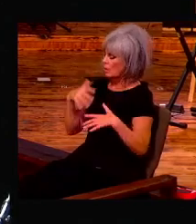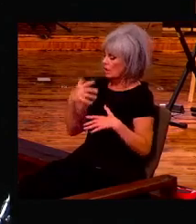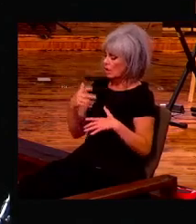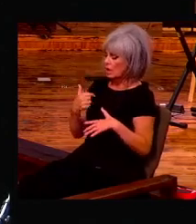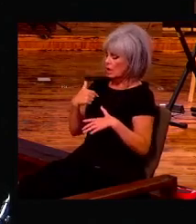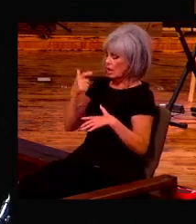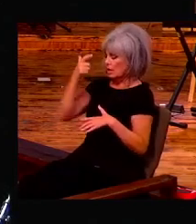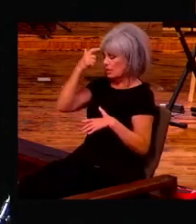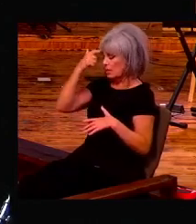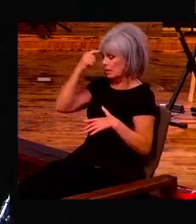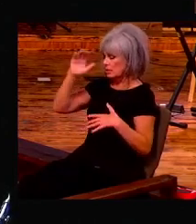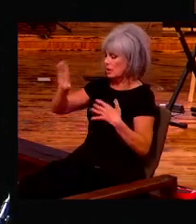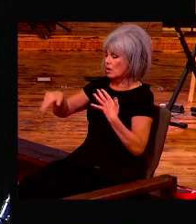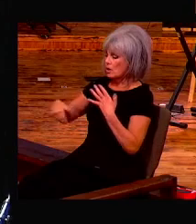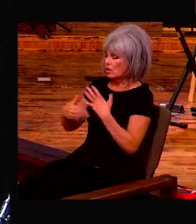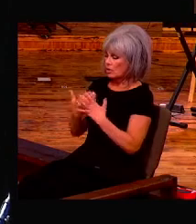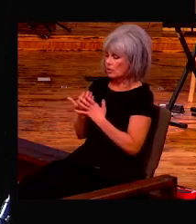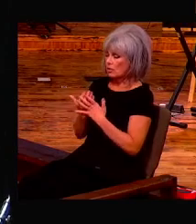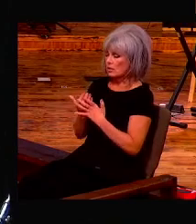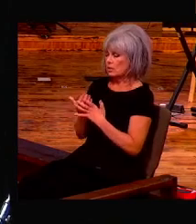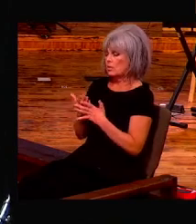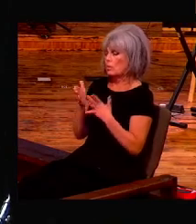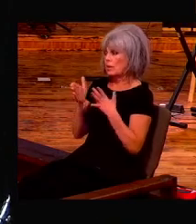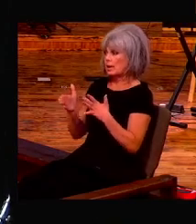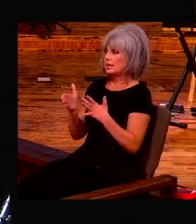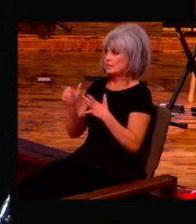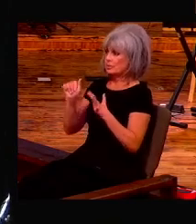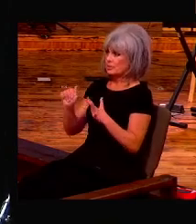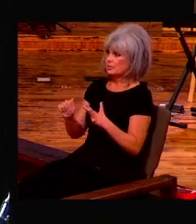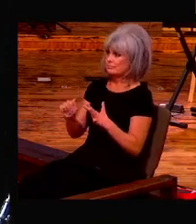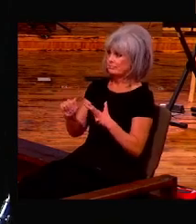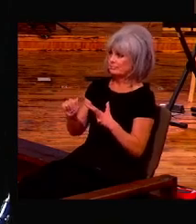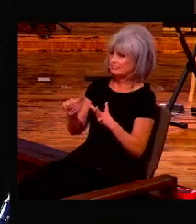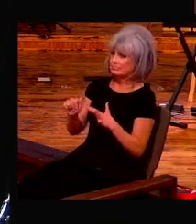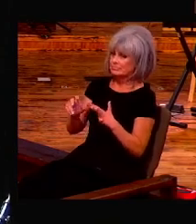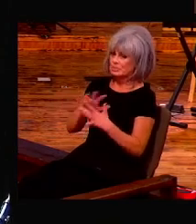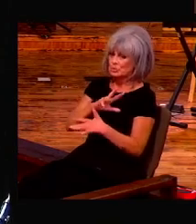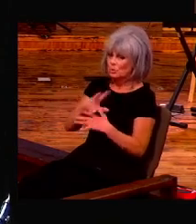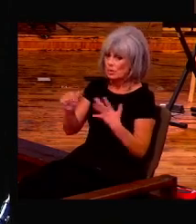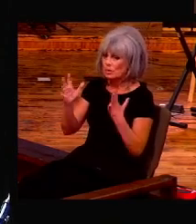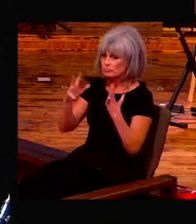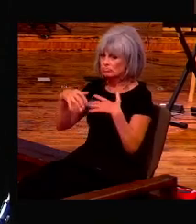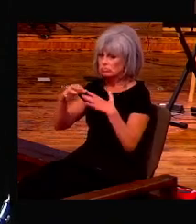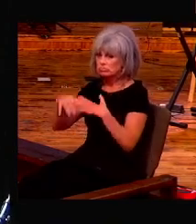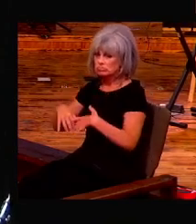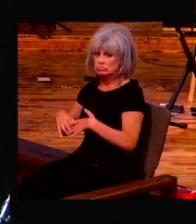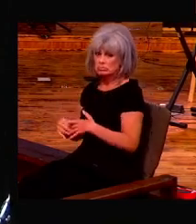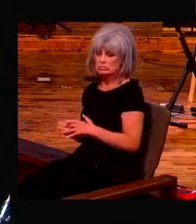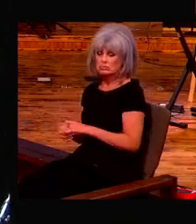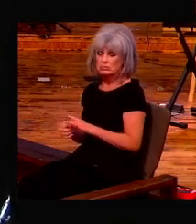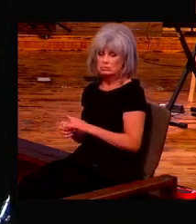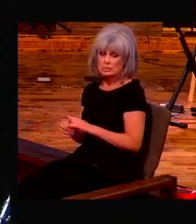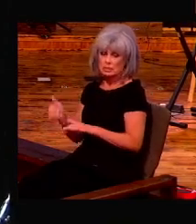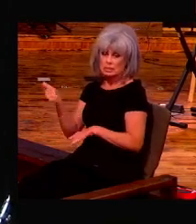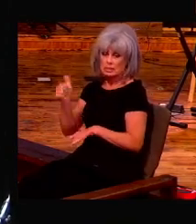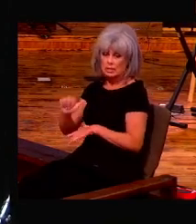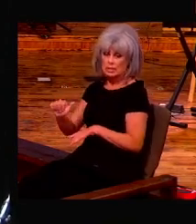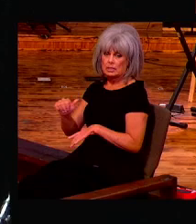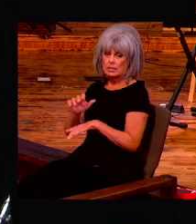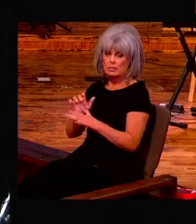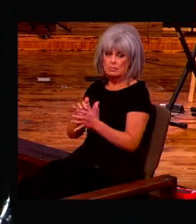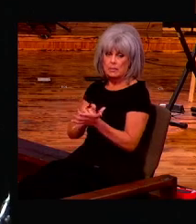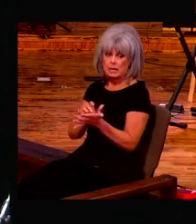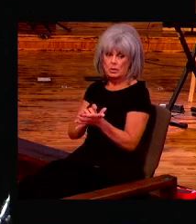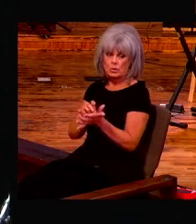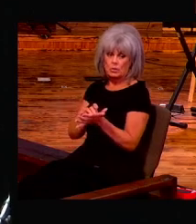about all the ways that thing could have went south. We got any medical professionals in here? Okay, we got a couple of you. Like, think